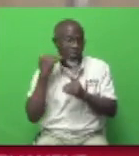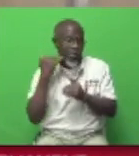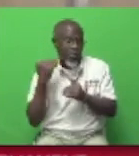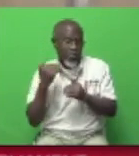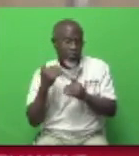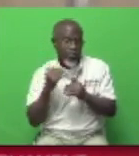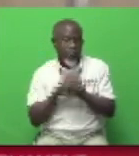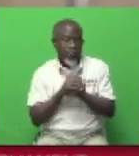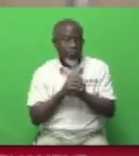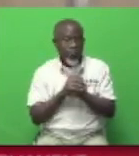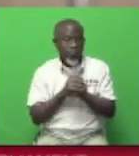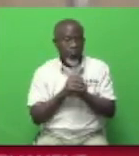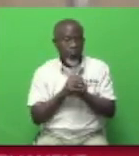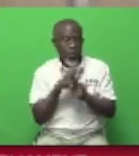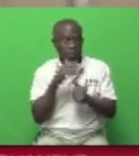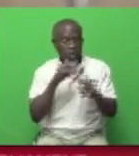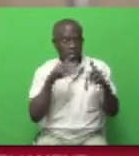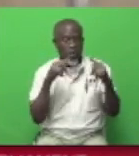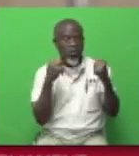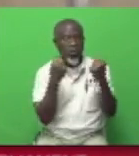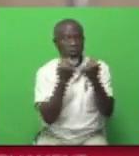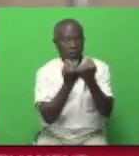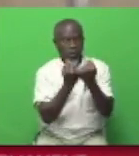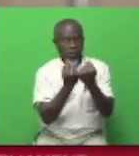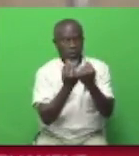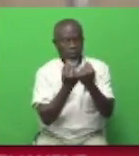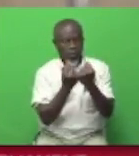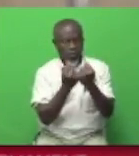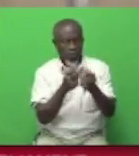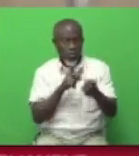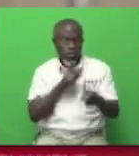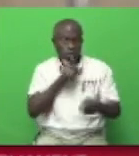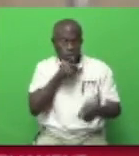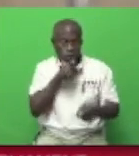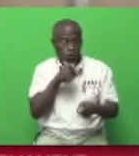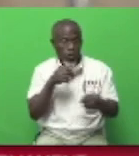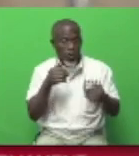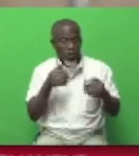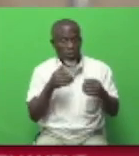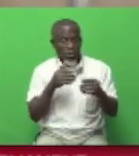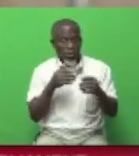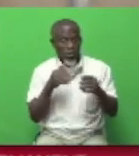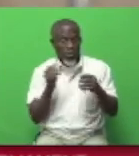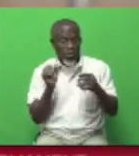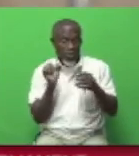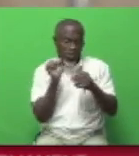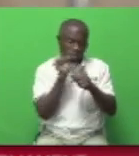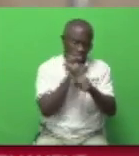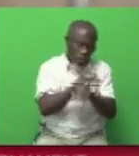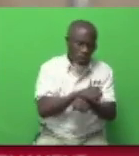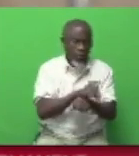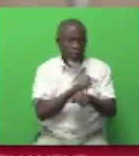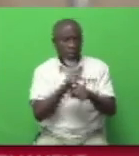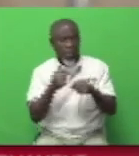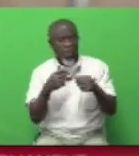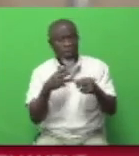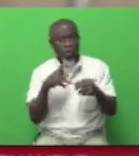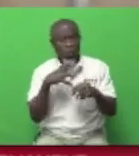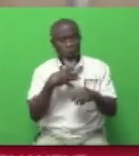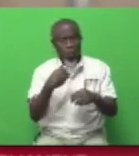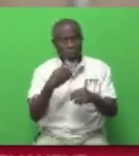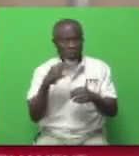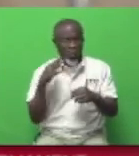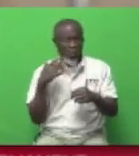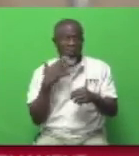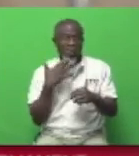work with her team in ensuring that that our fight against white collar crime and ensuring